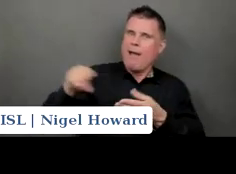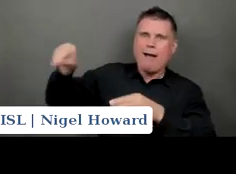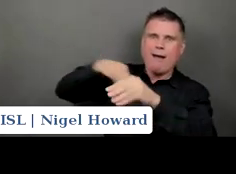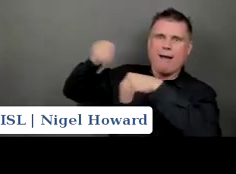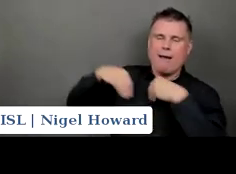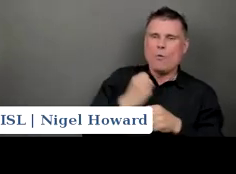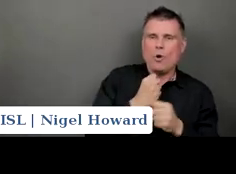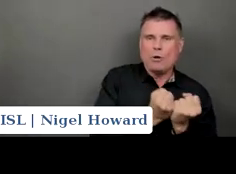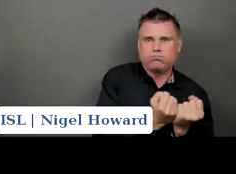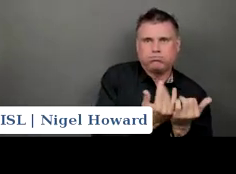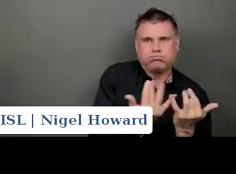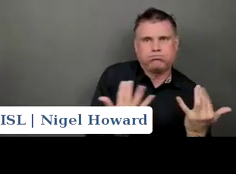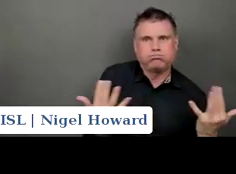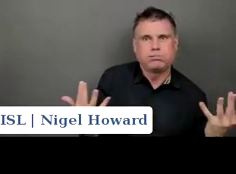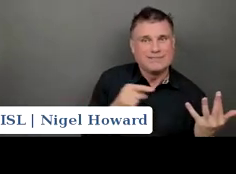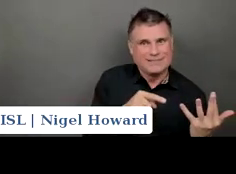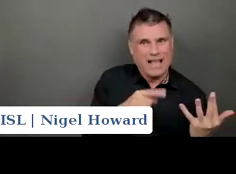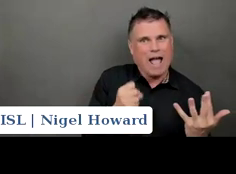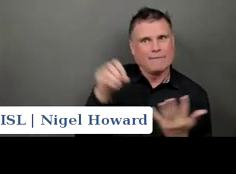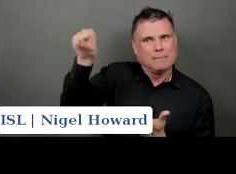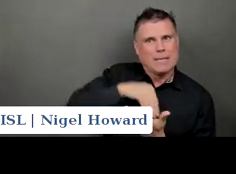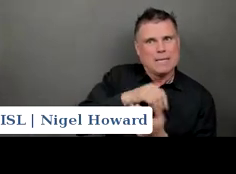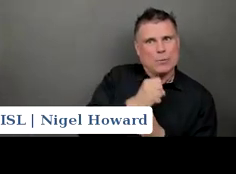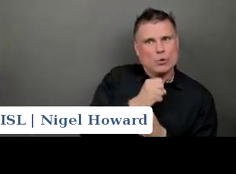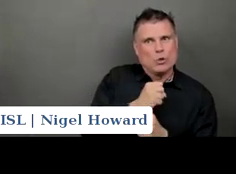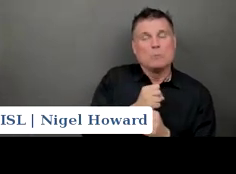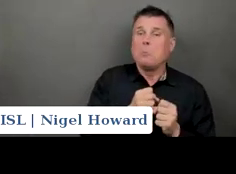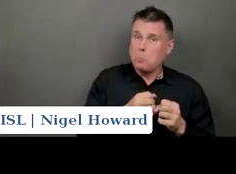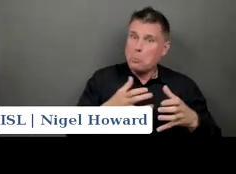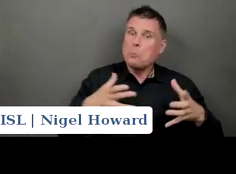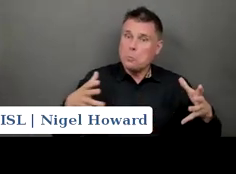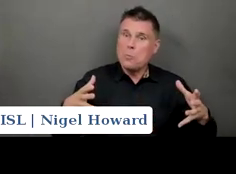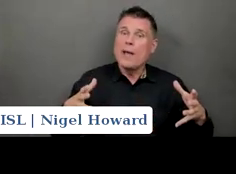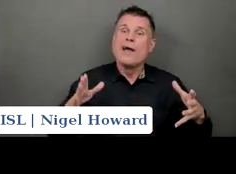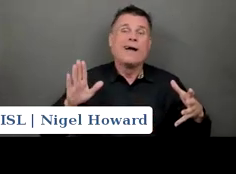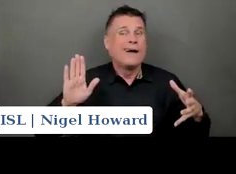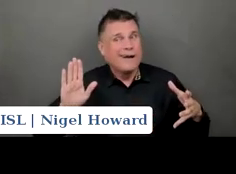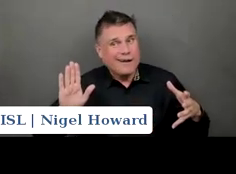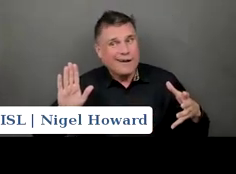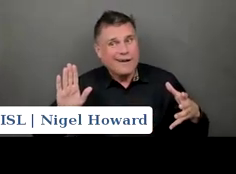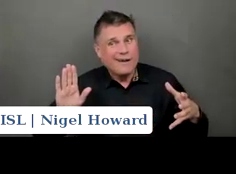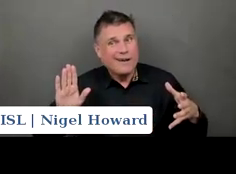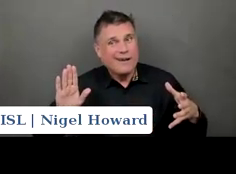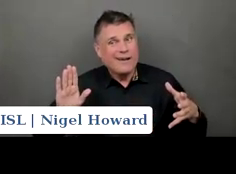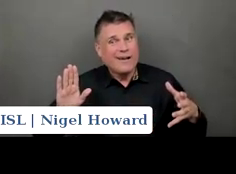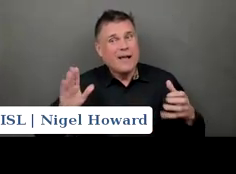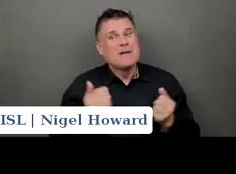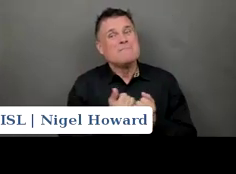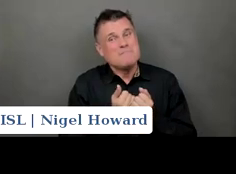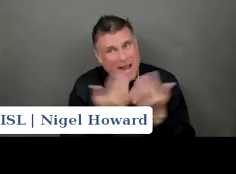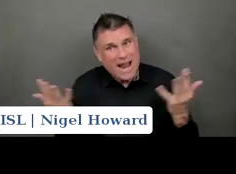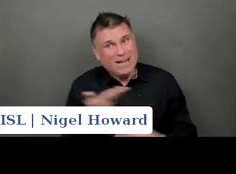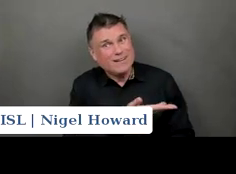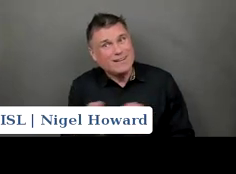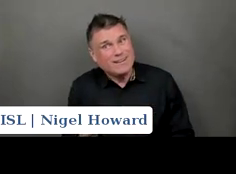It has persisted, on the other hand, being mostly female-driven, and it has, even though minimum